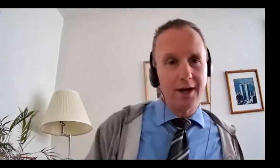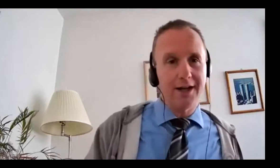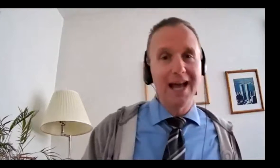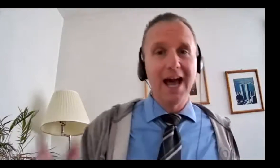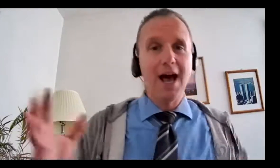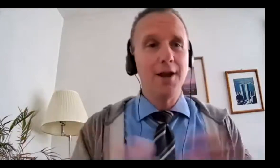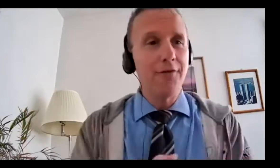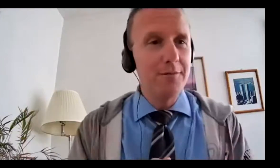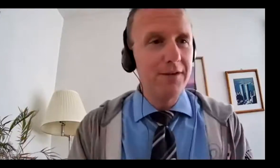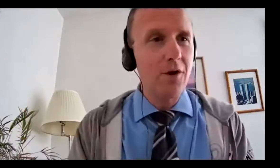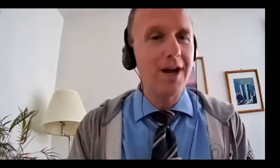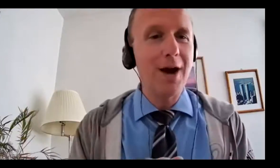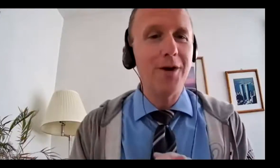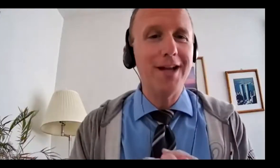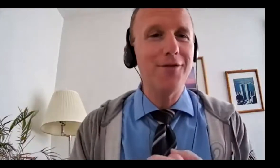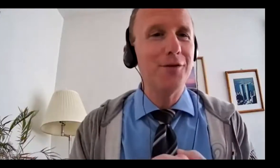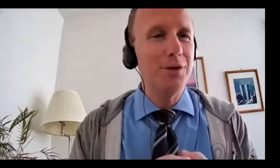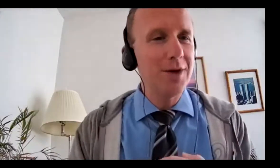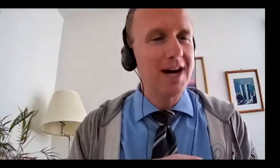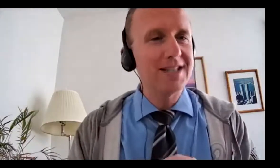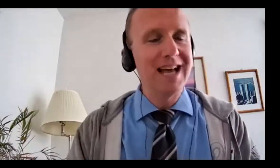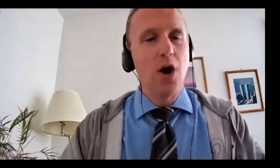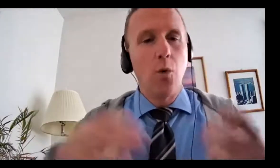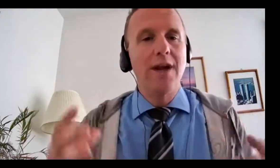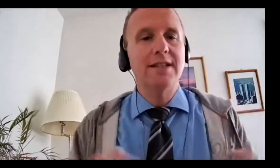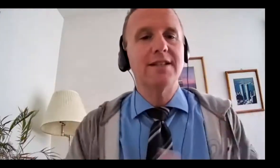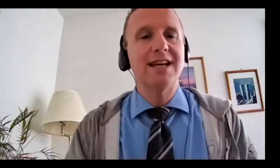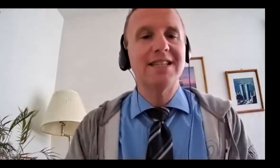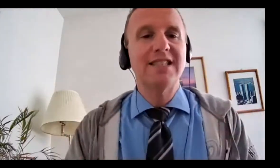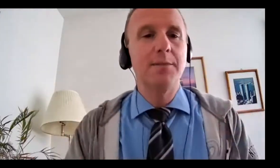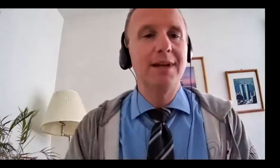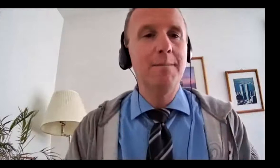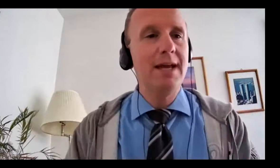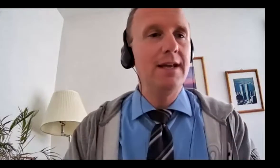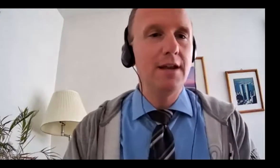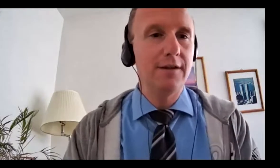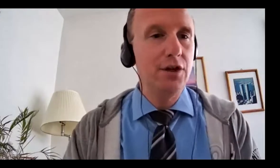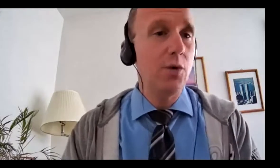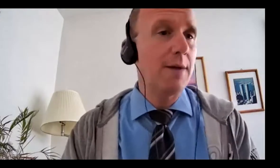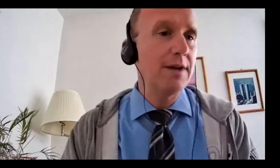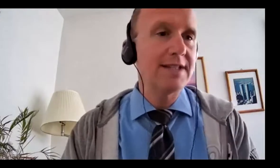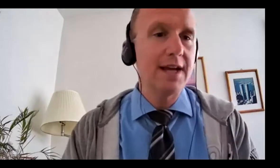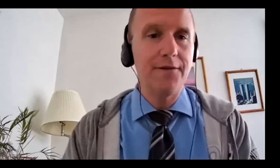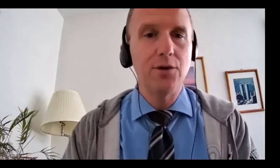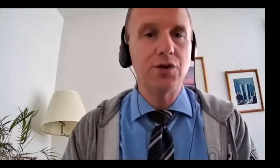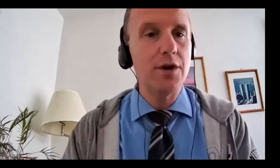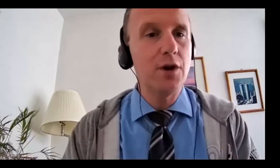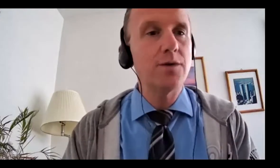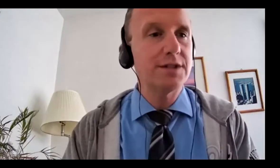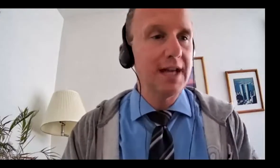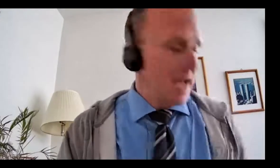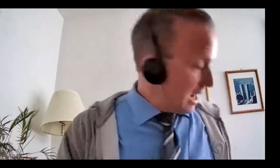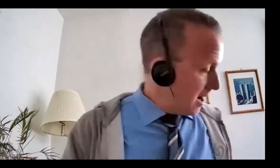at LaGuardia. Enough of me talking. I want to hear from you guys. What does accessibility mean to you? And I'm going to take a few